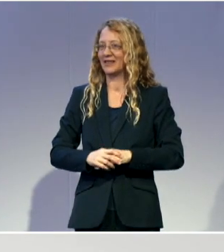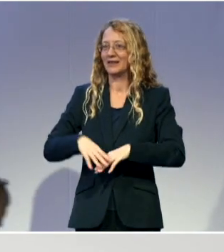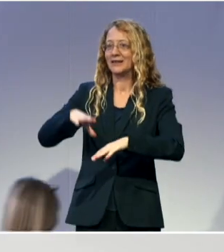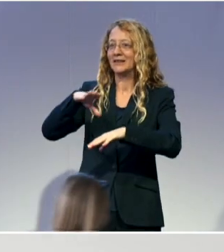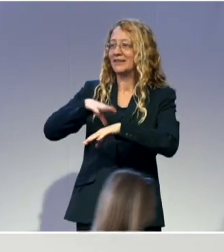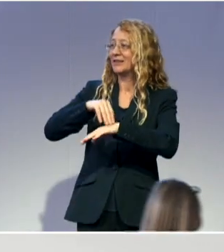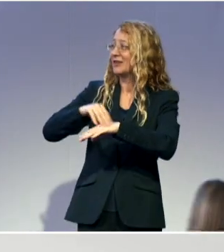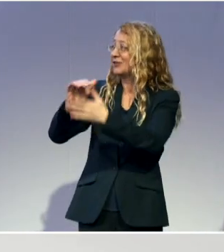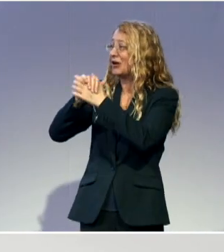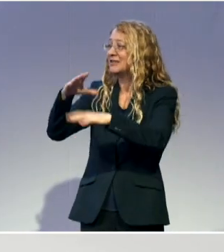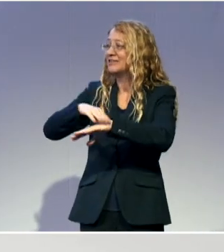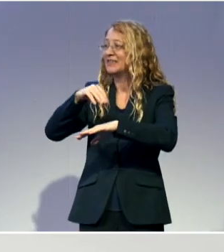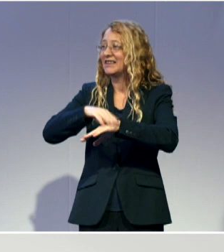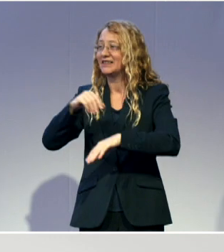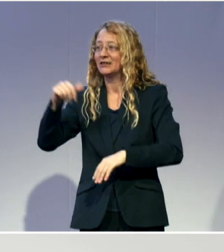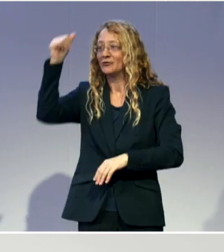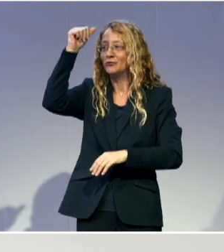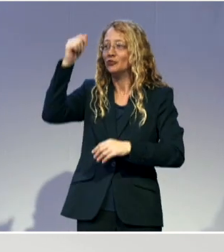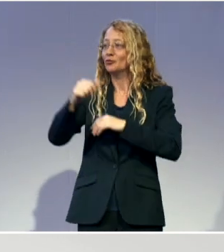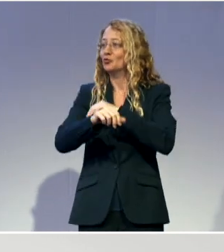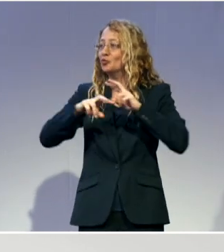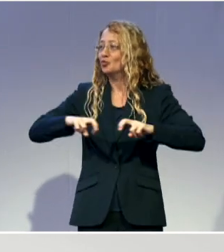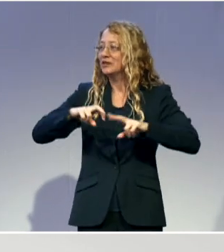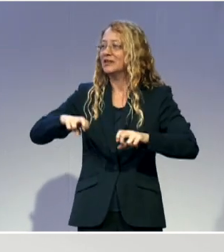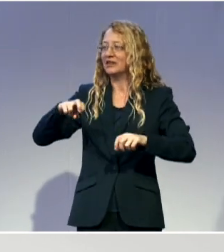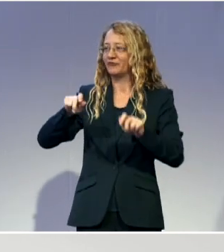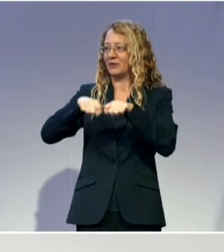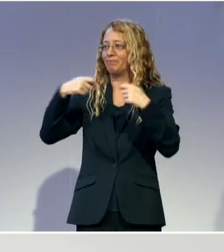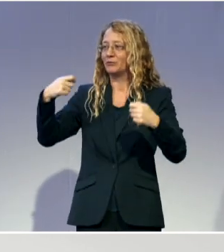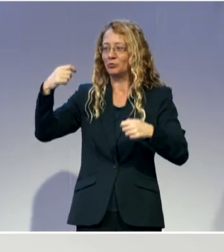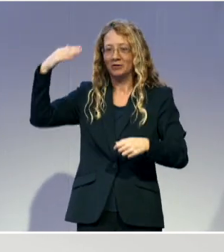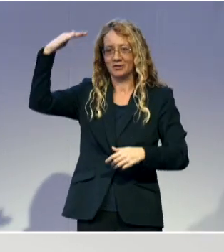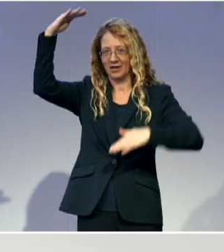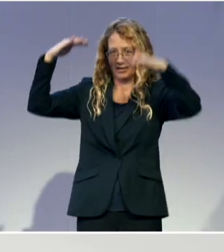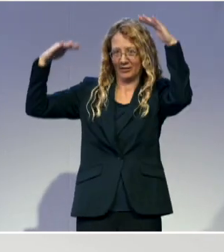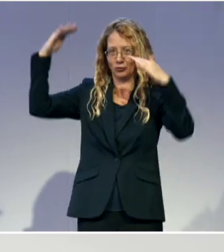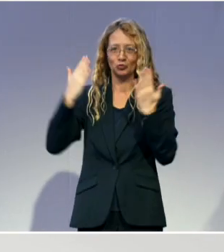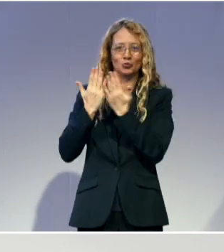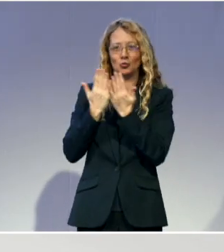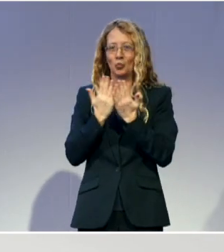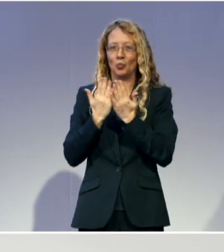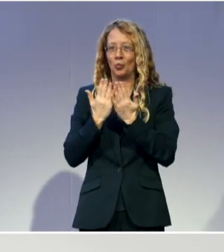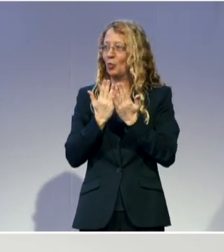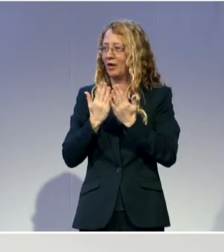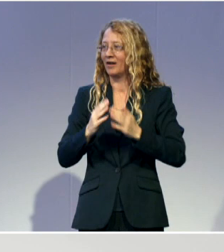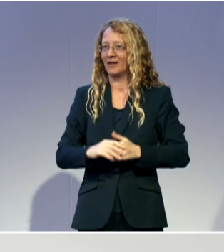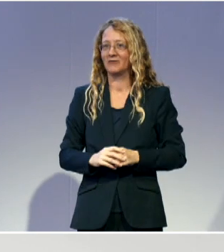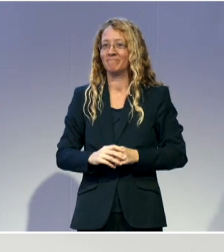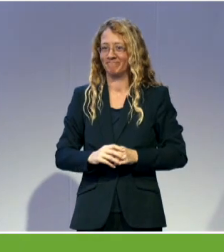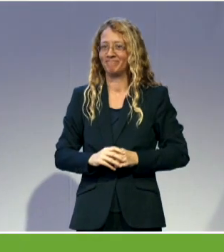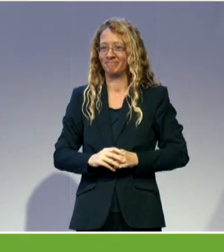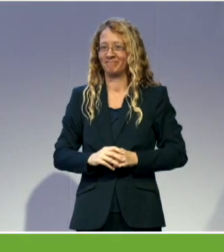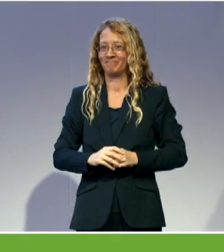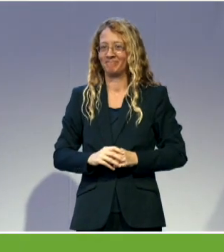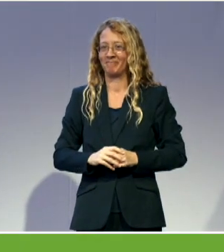Congratulations to Studieförbundet Vuxenskolan from Sweden. The My Choice, My Election program